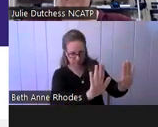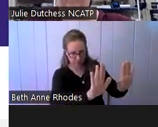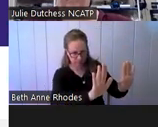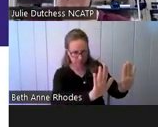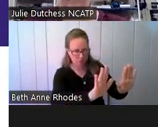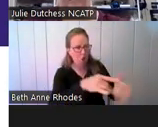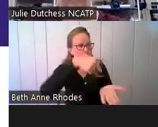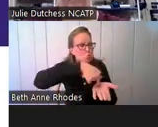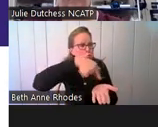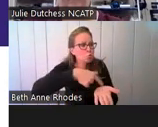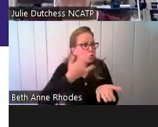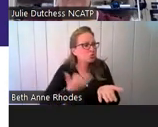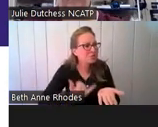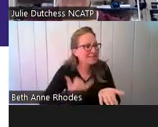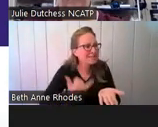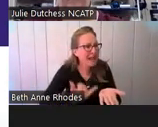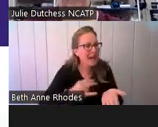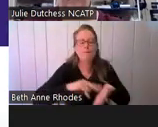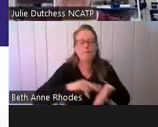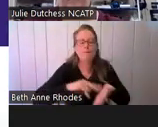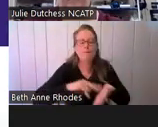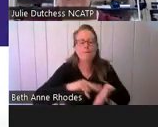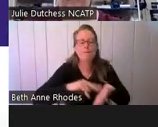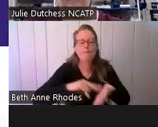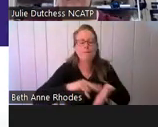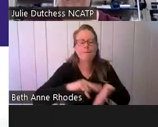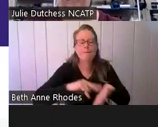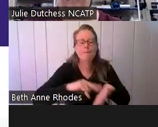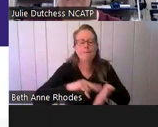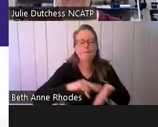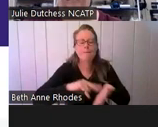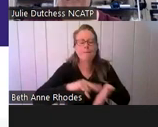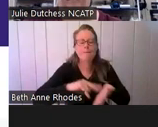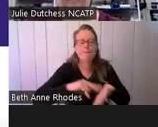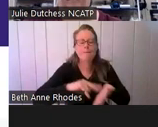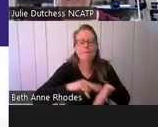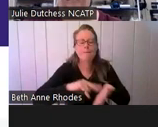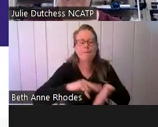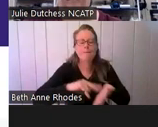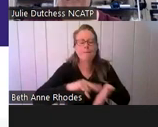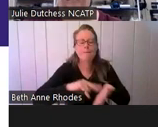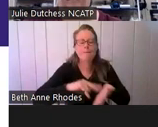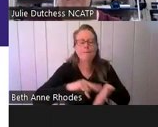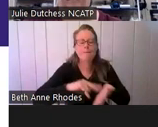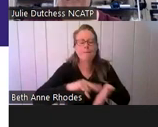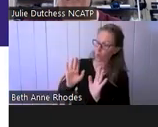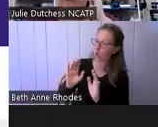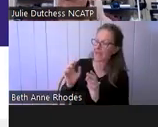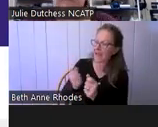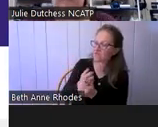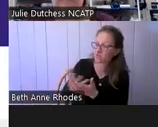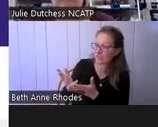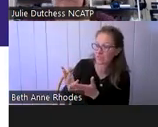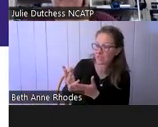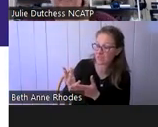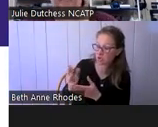Hold up. That one's due today. Ugh, that means I have to hunt down a bunch of notes and files and links and... Actually, all your